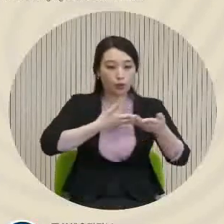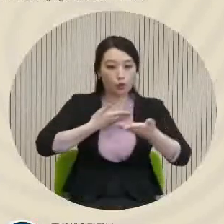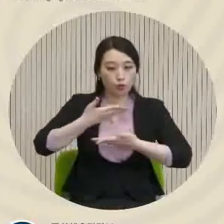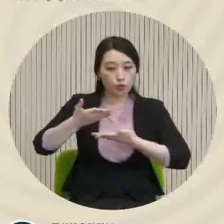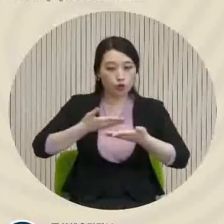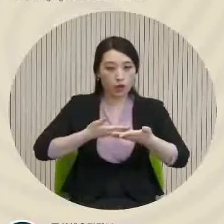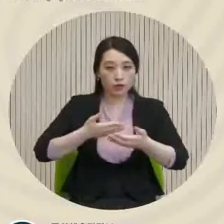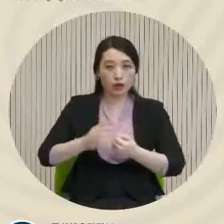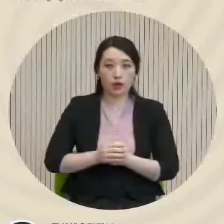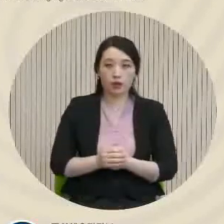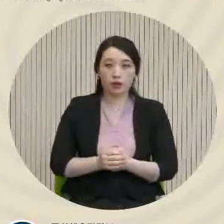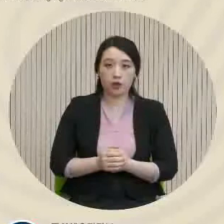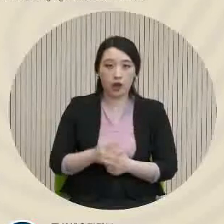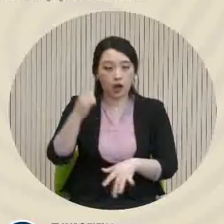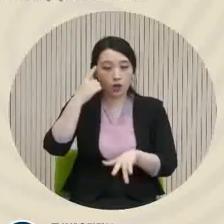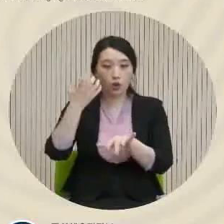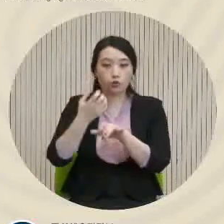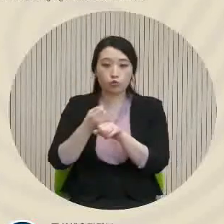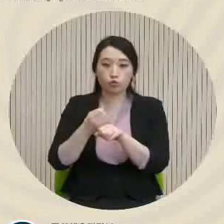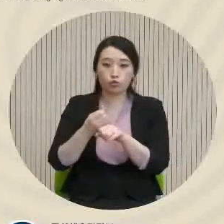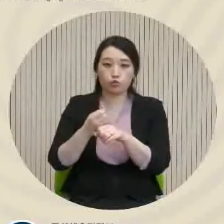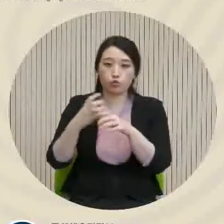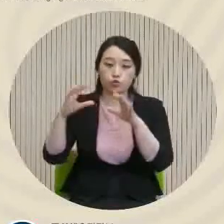believe that